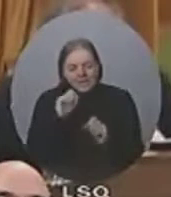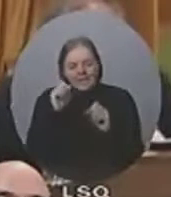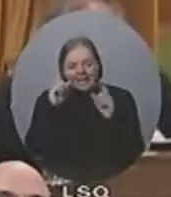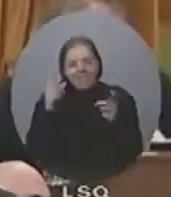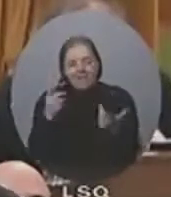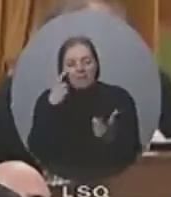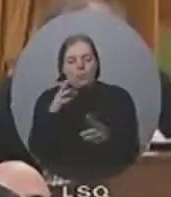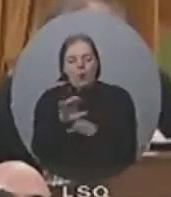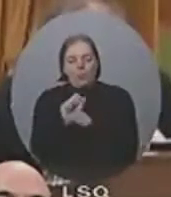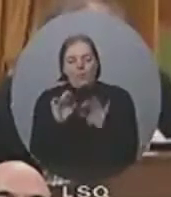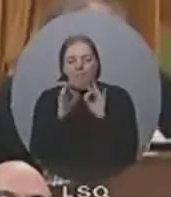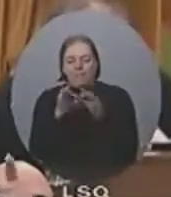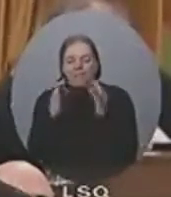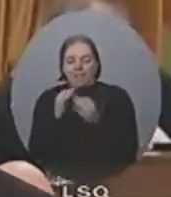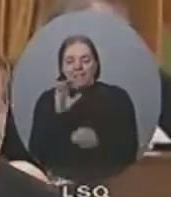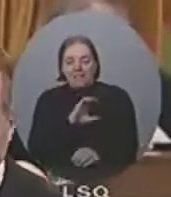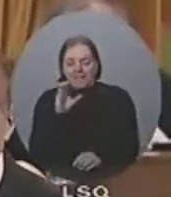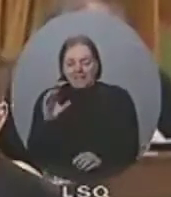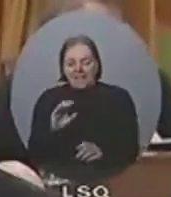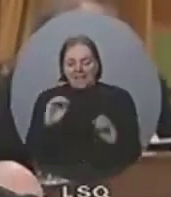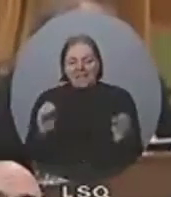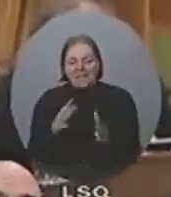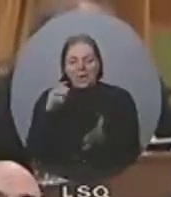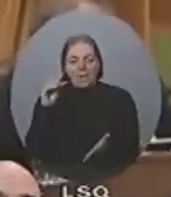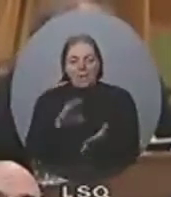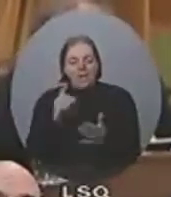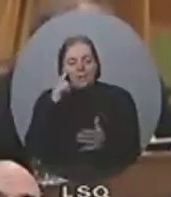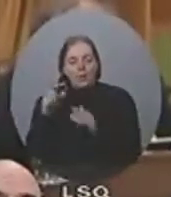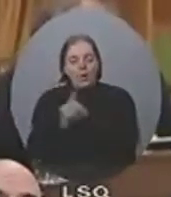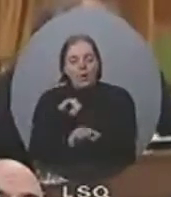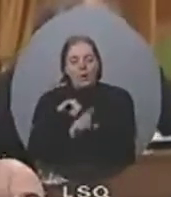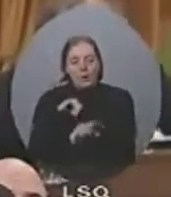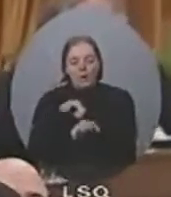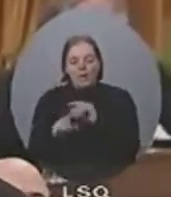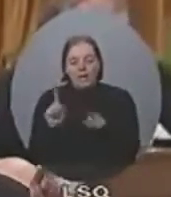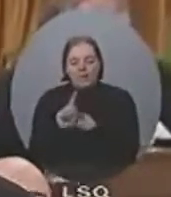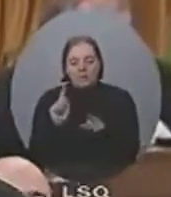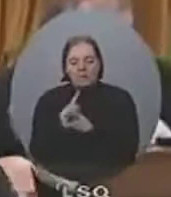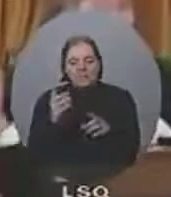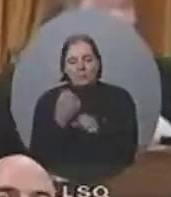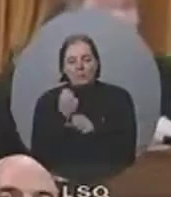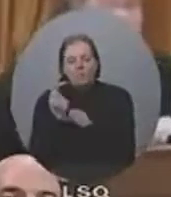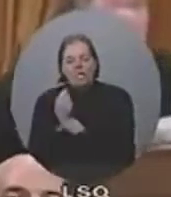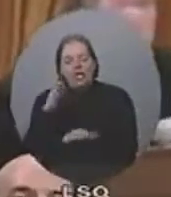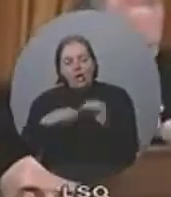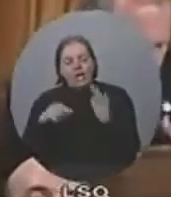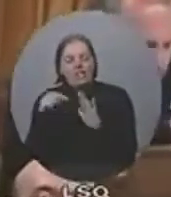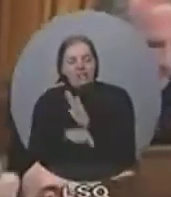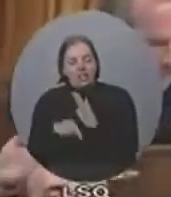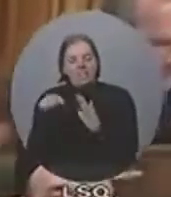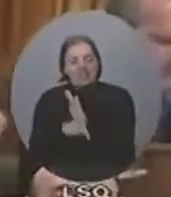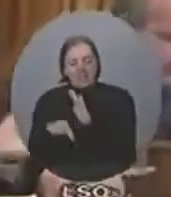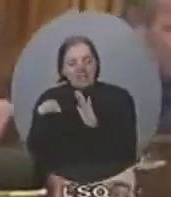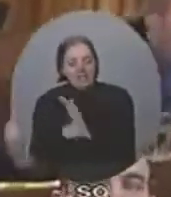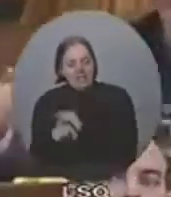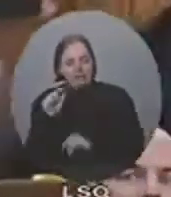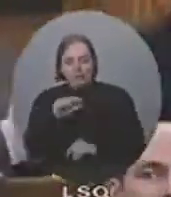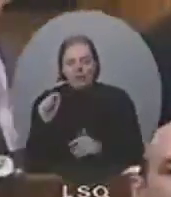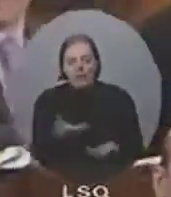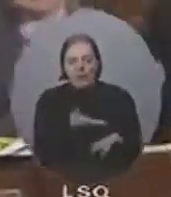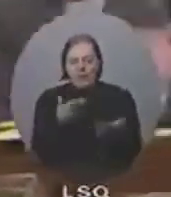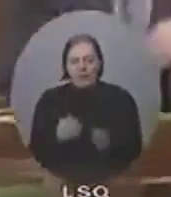pour s'occuper des familles canadiennes et créer un plan pour l'emploi et faire des succès plutôt que des échecs de ce gouvernement-là?